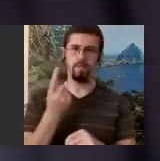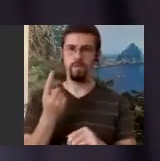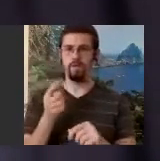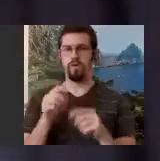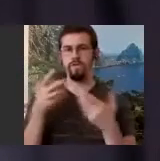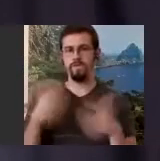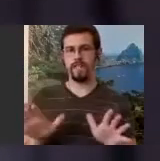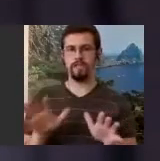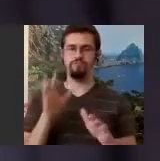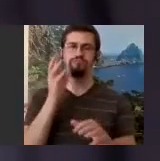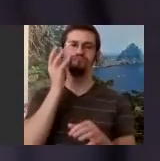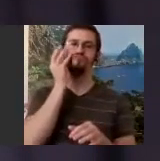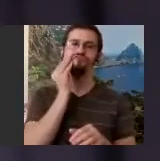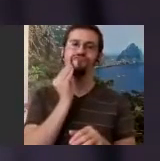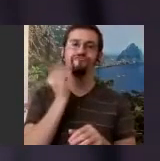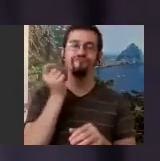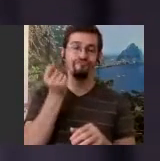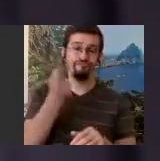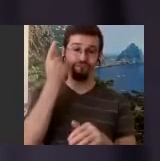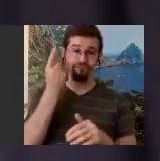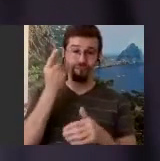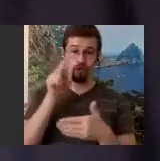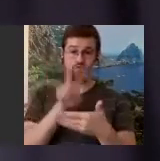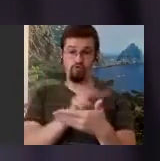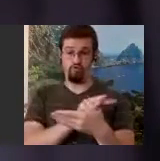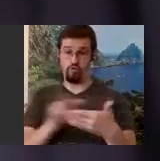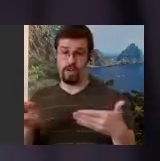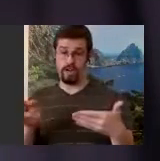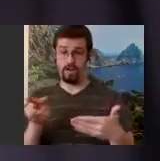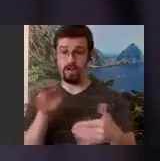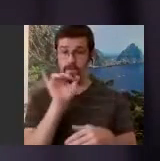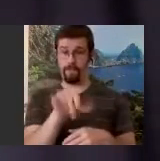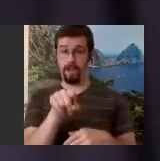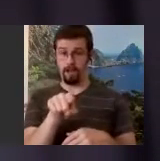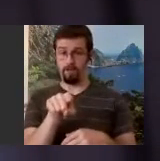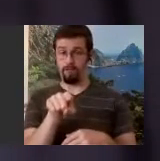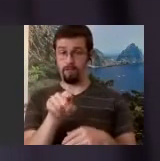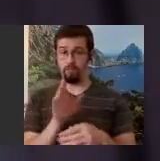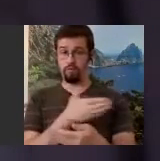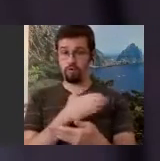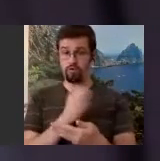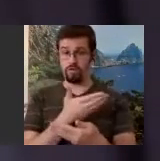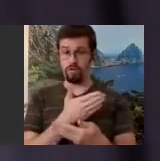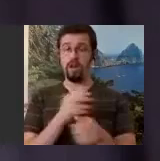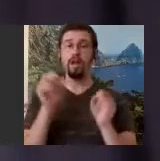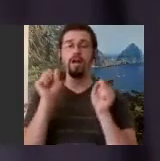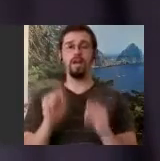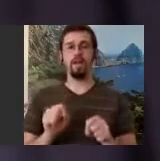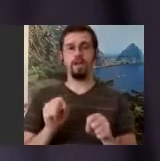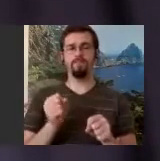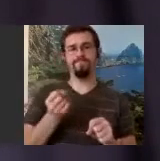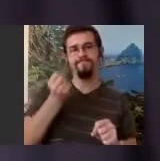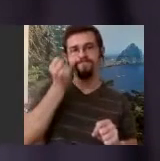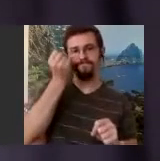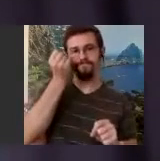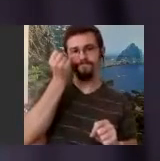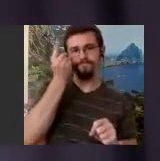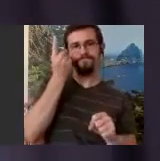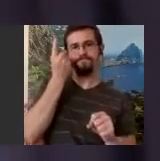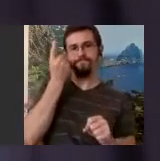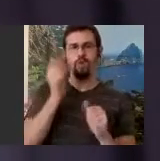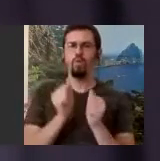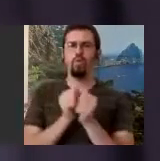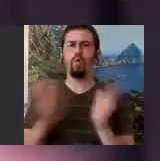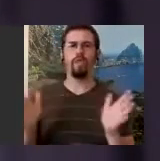reading standard notation would be able to interpret with no